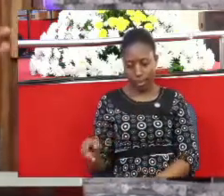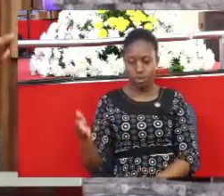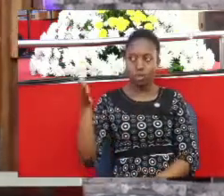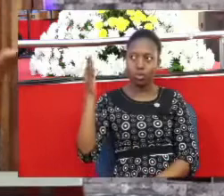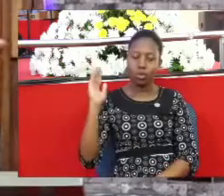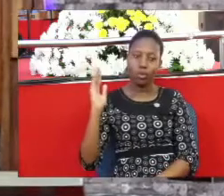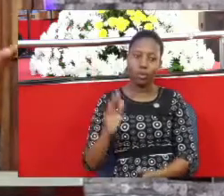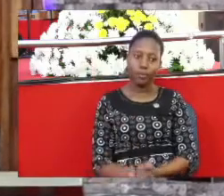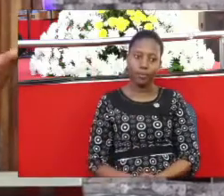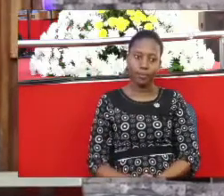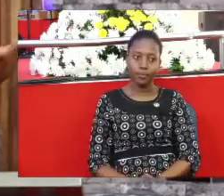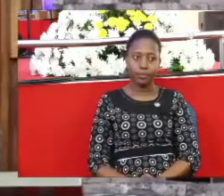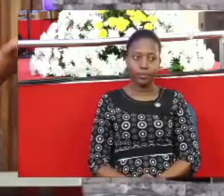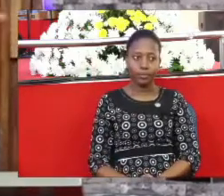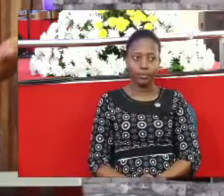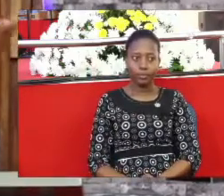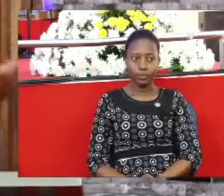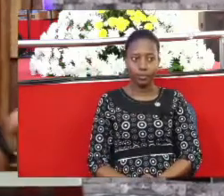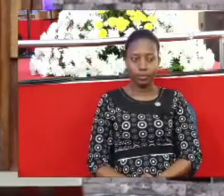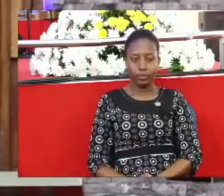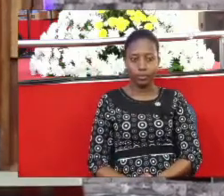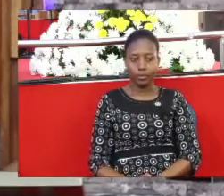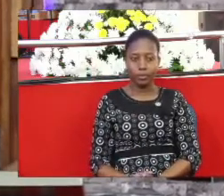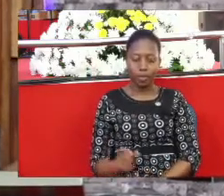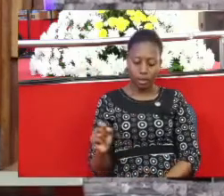Sinirikuambia unakuja nayo ukifurahi. Hii ni mbegu yangu.